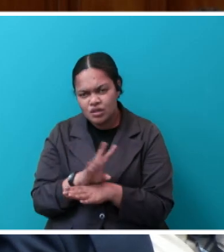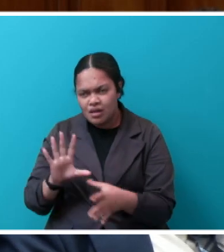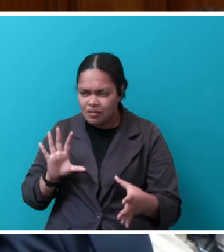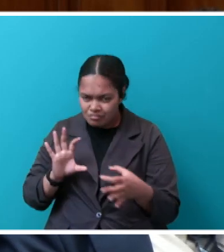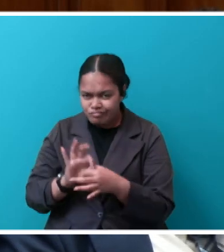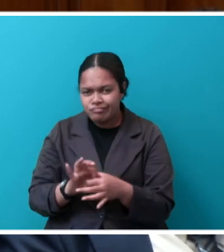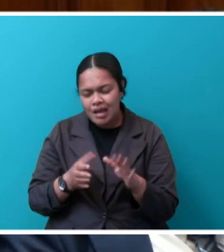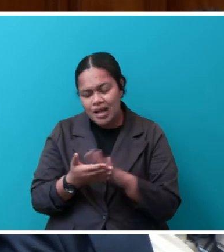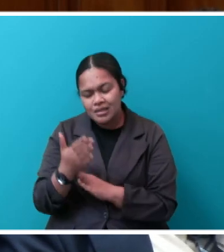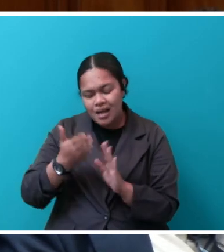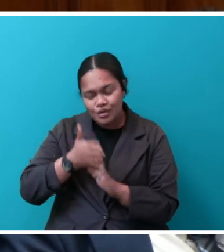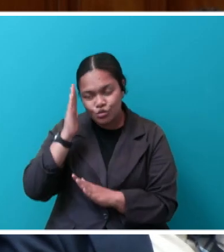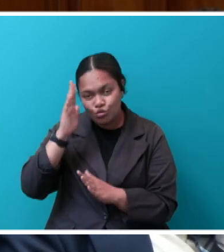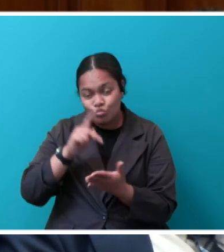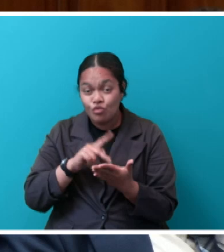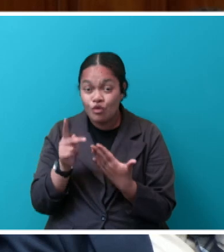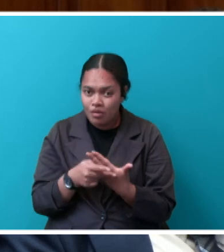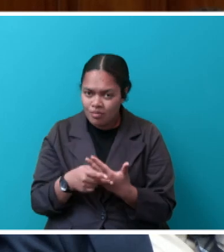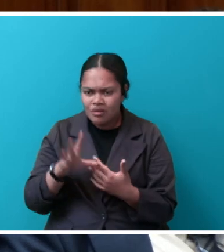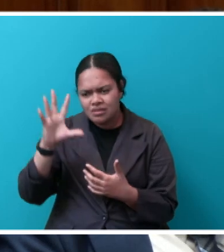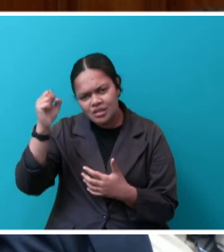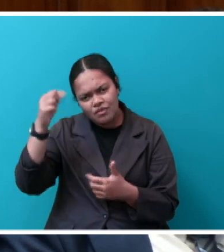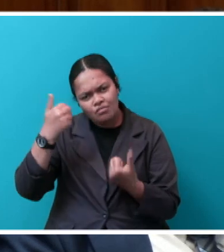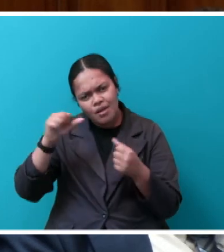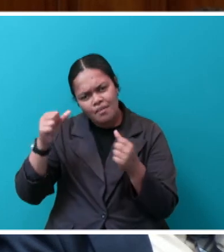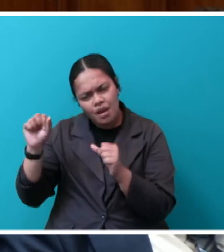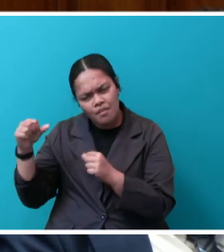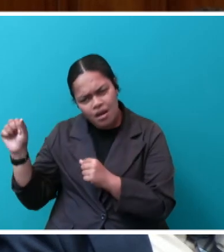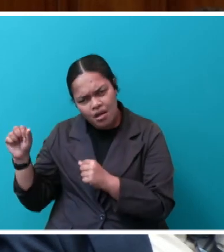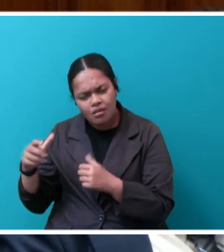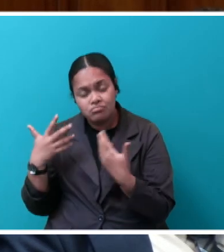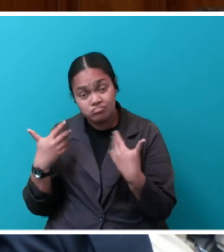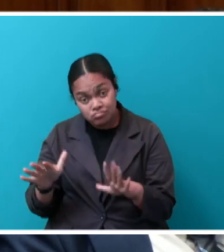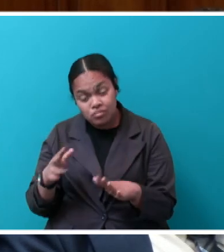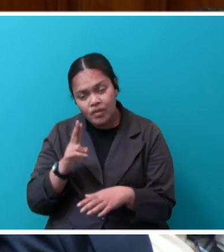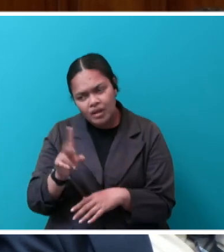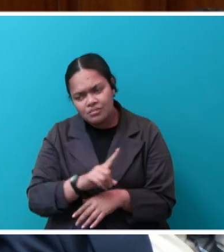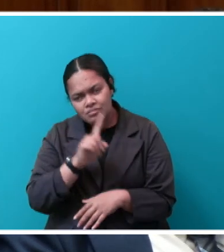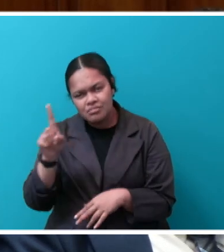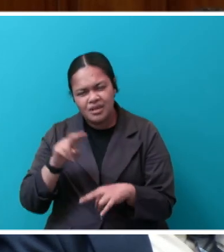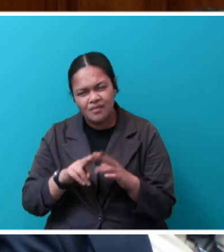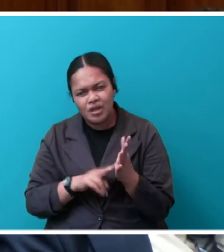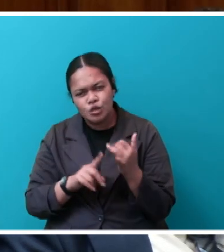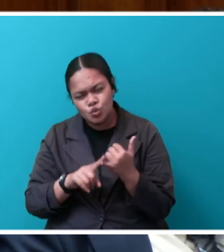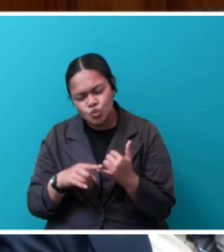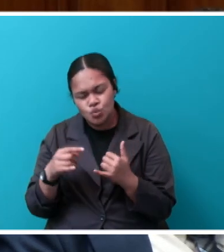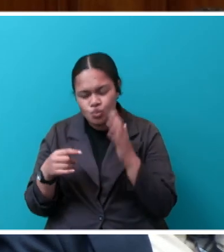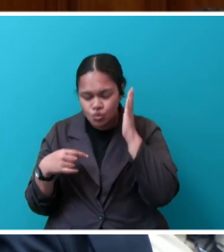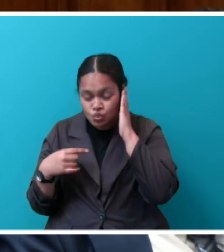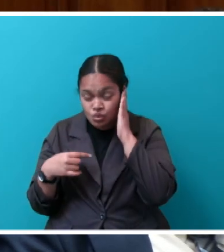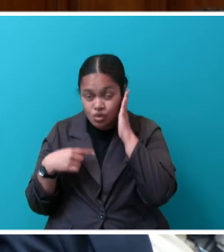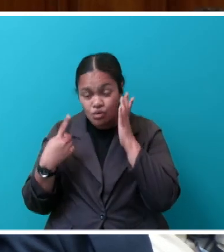schools those days, and they were very successfully done. After that, they could go attend Fiji National University and continue with